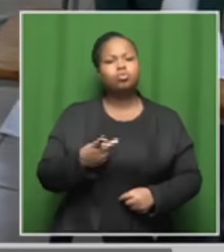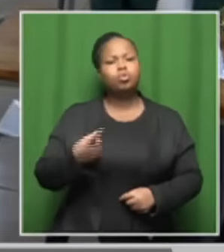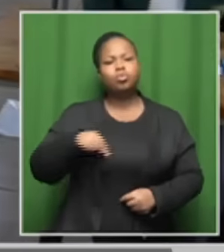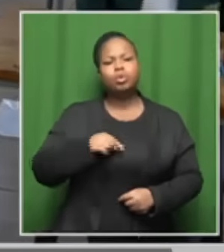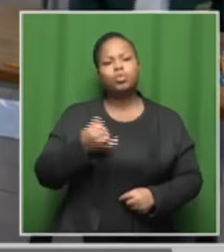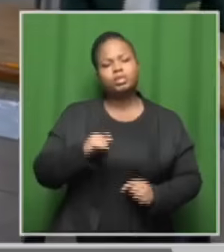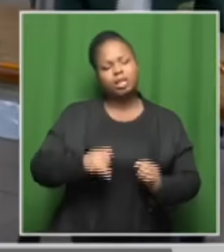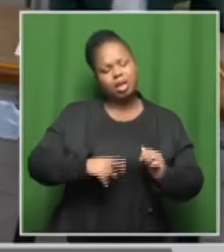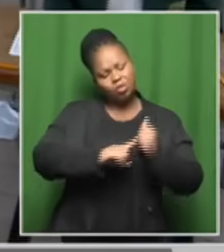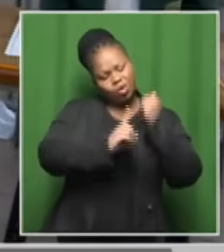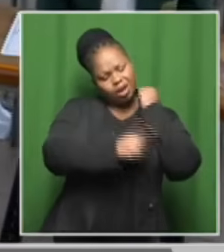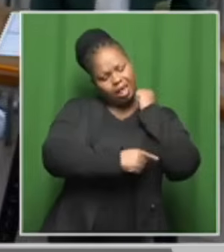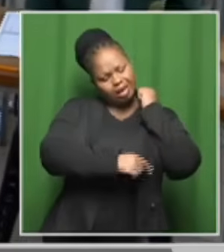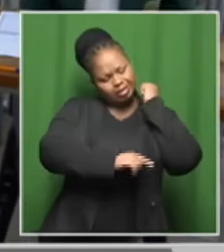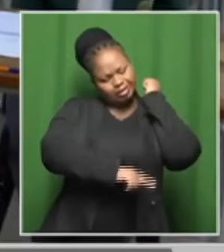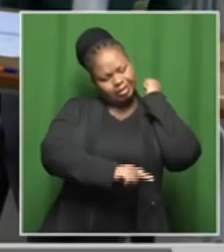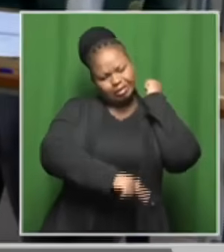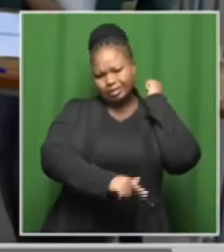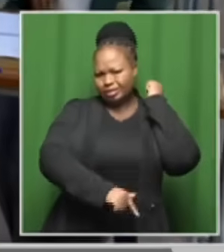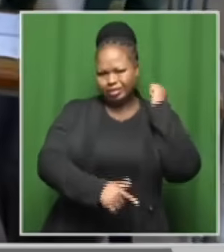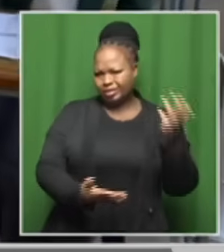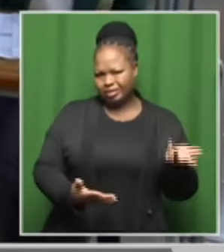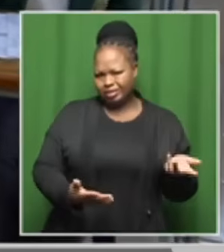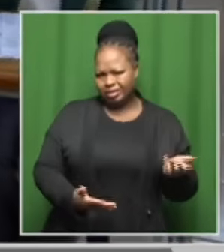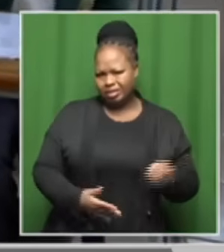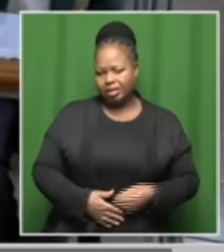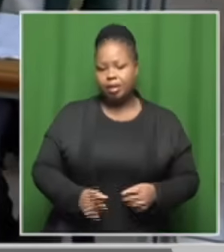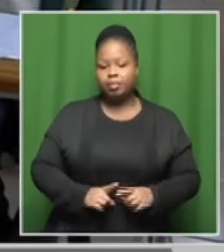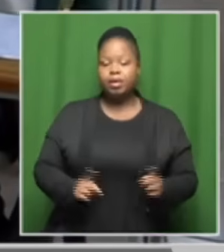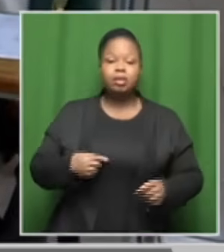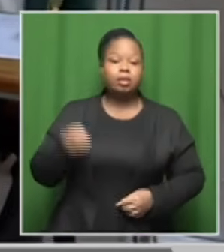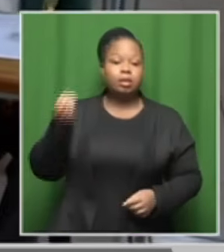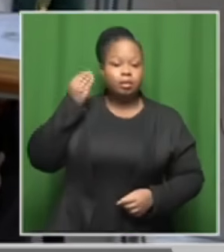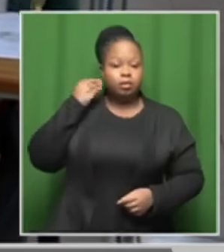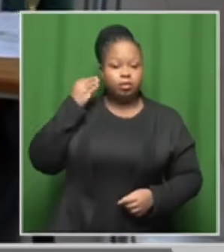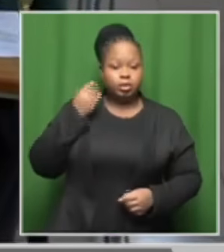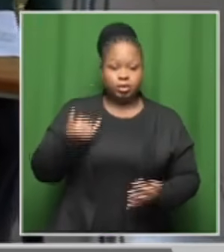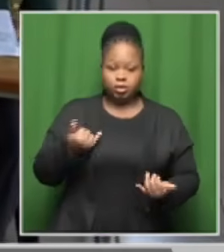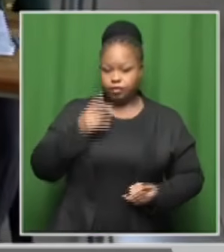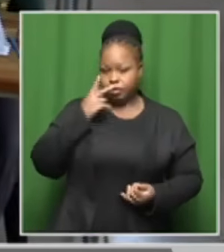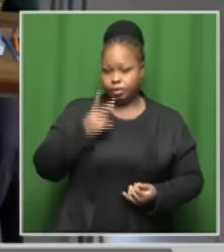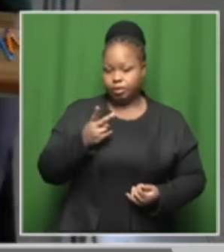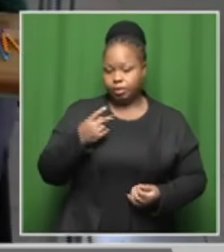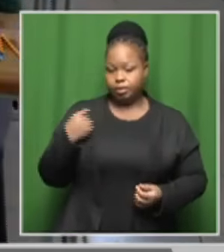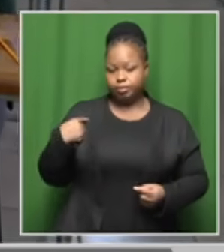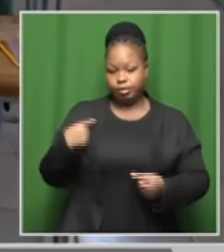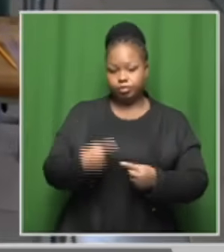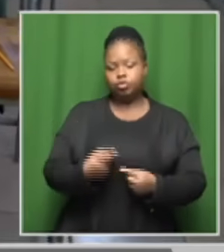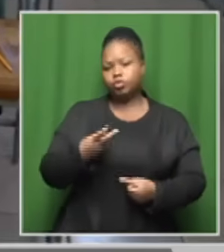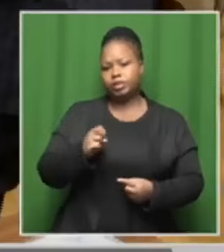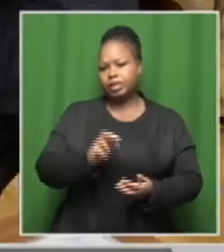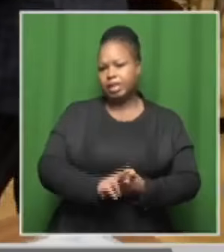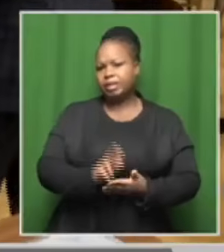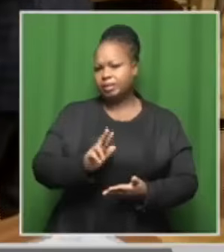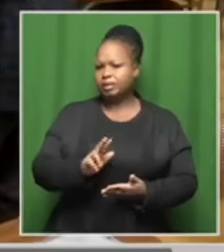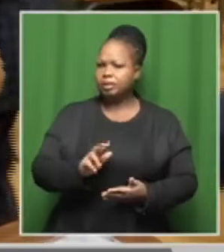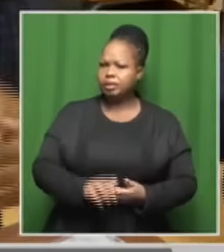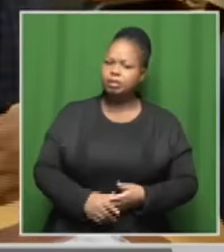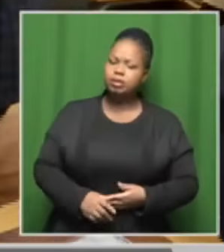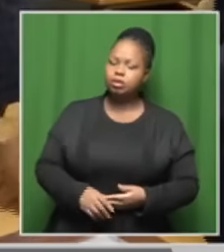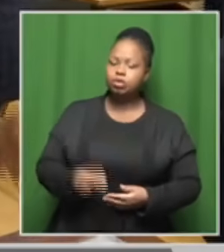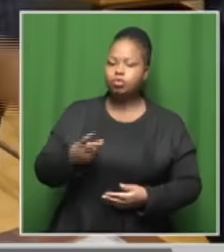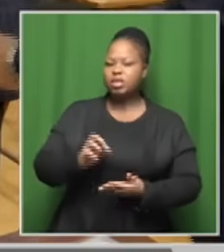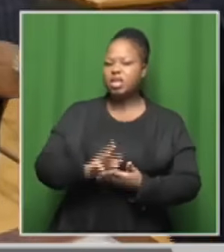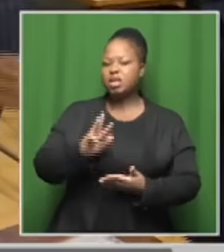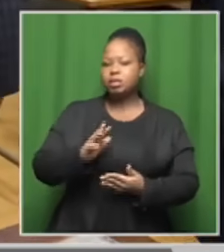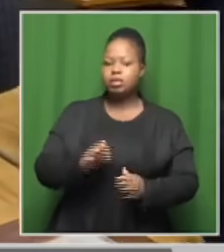pile. And even though, if you look at the data going forward up to 2019, you do see an increase,